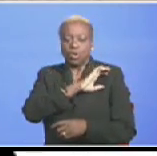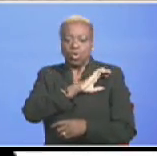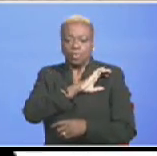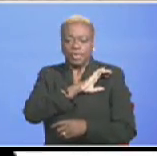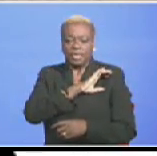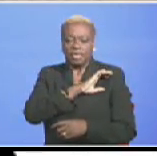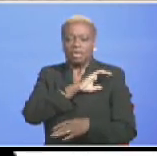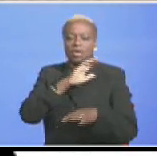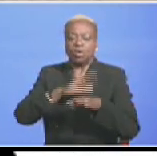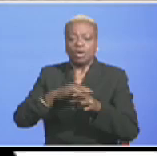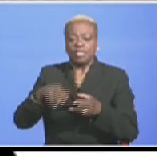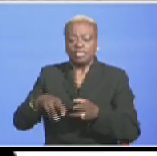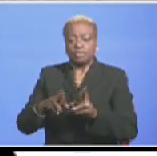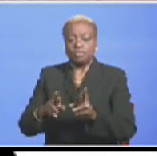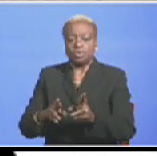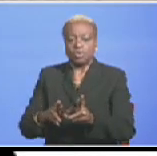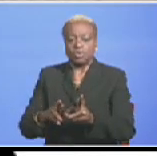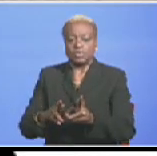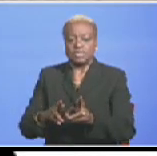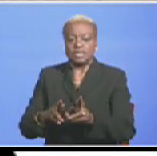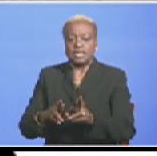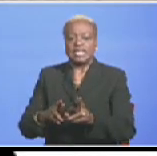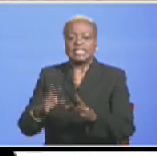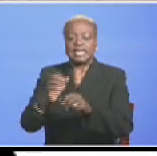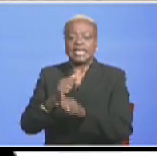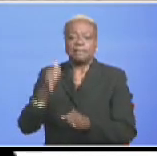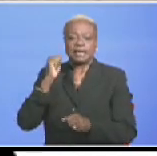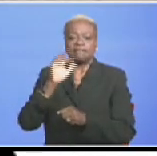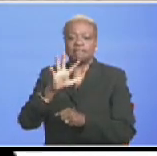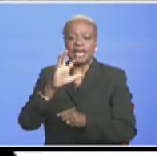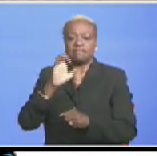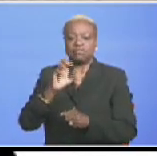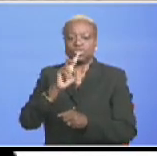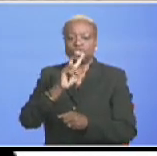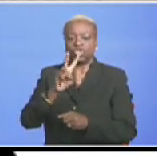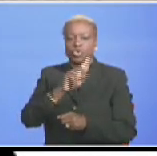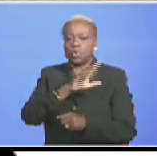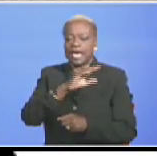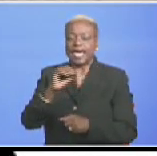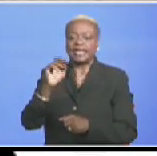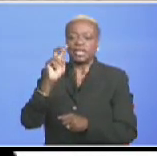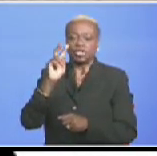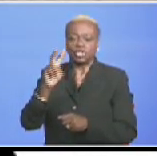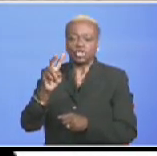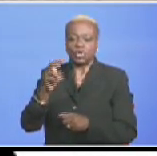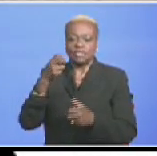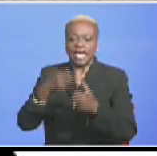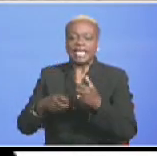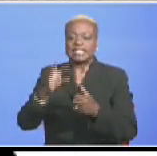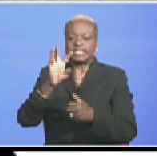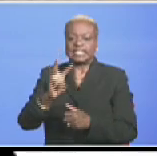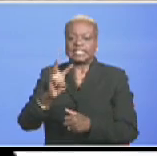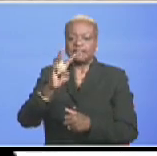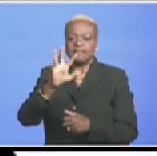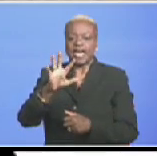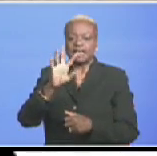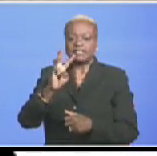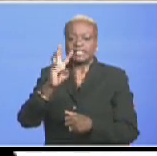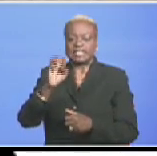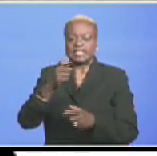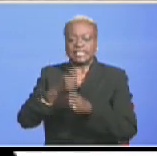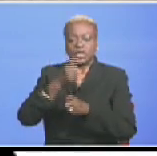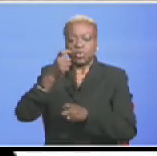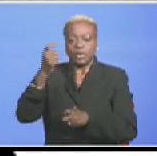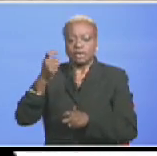against Toyota Aalborg. Akita getting back to 500 at 2-2, a hard-fought 65-60 win. Kadeem leading the way with